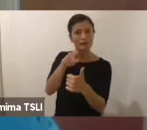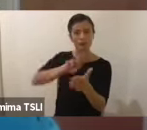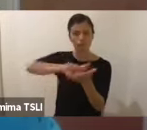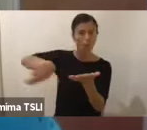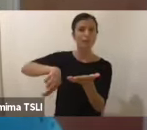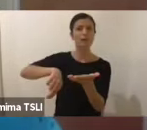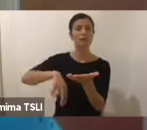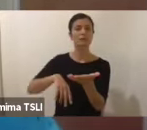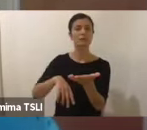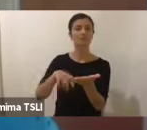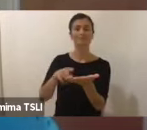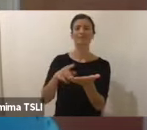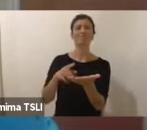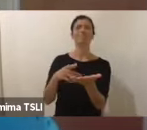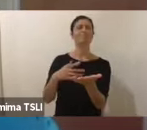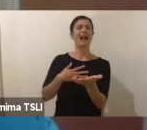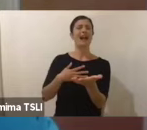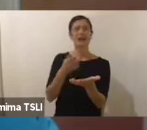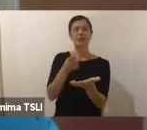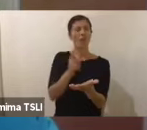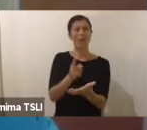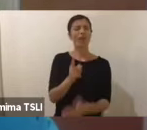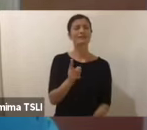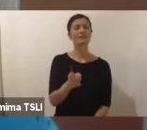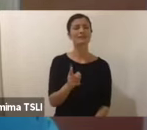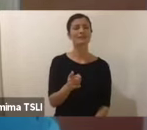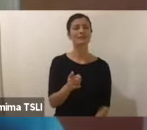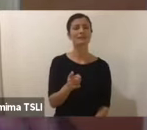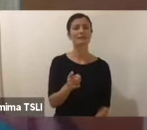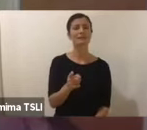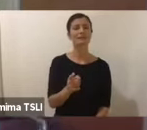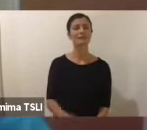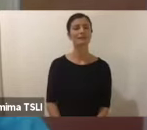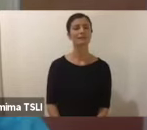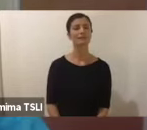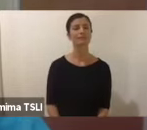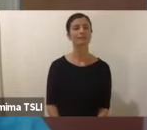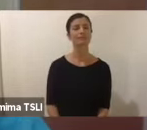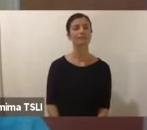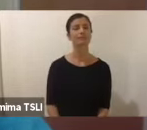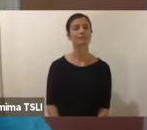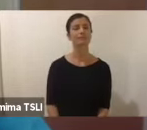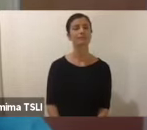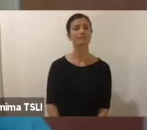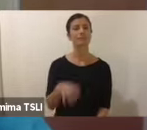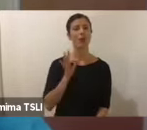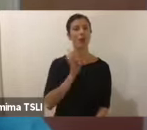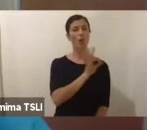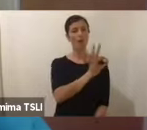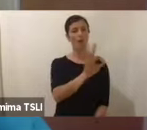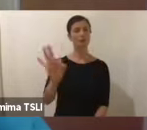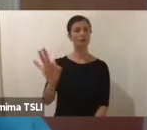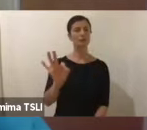have two minute limit of answering the question is what happens to you when people